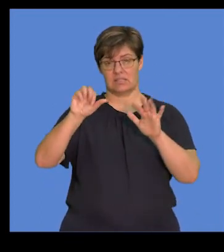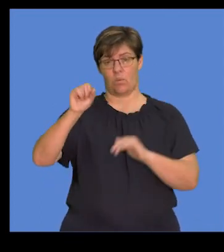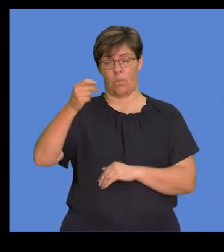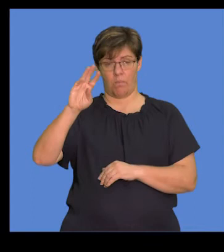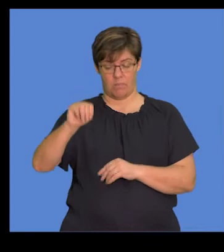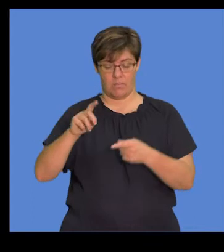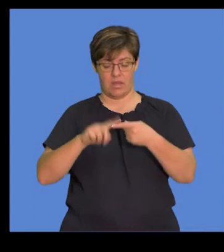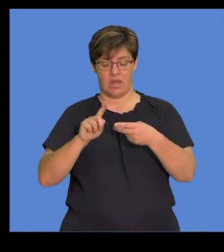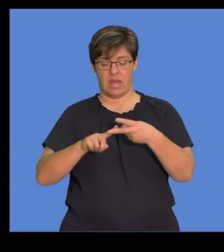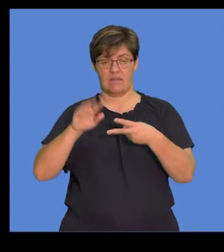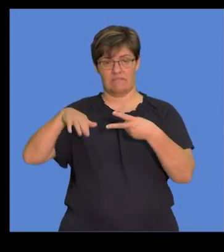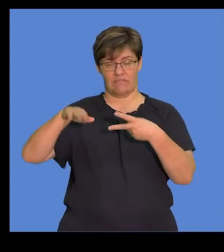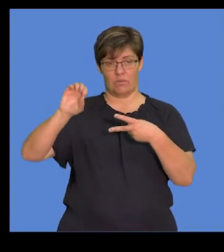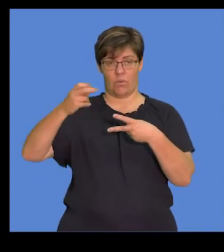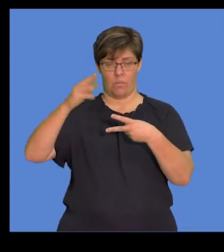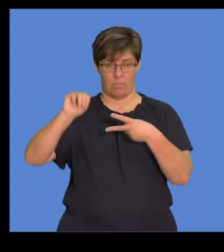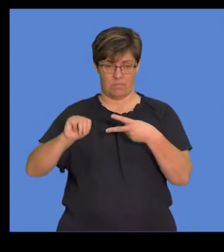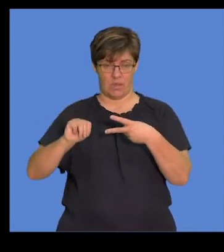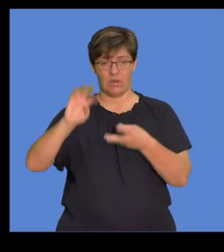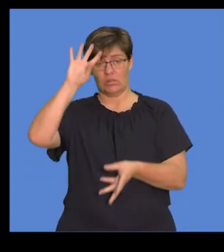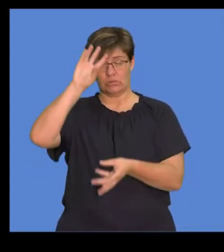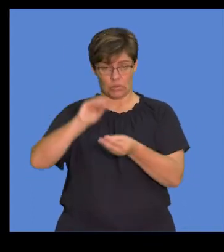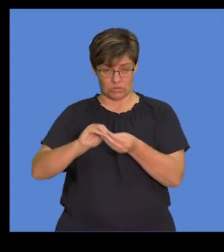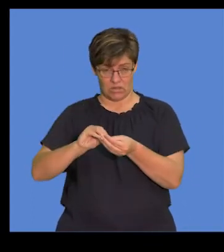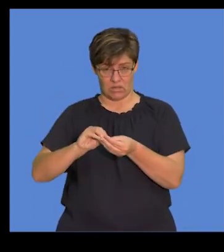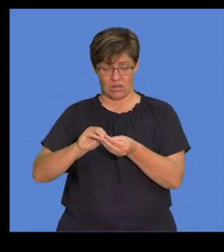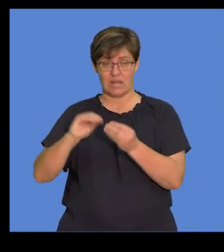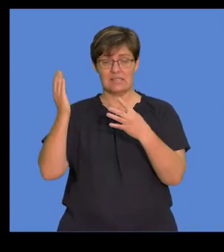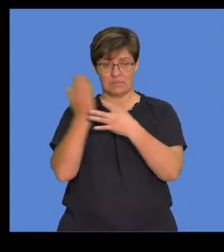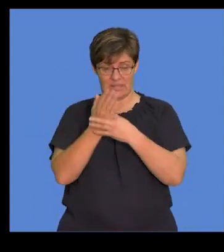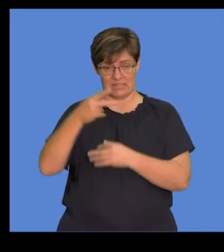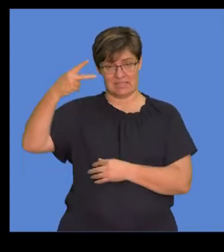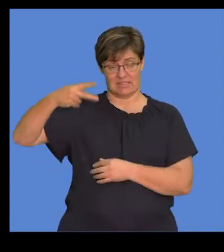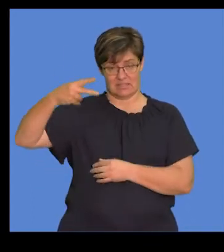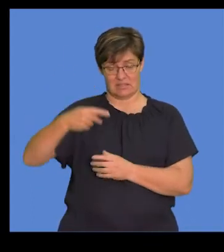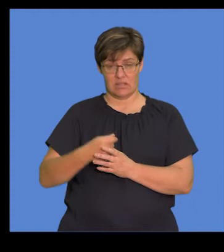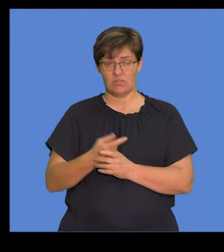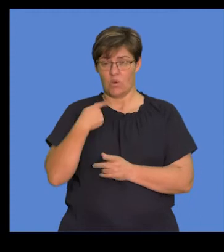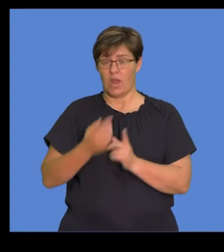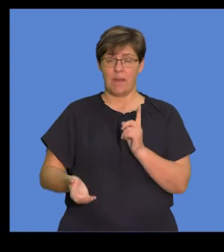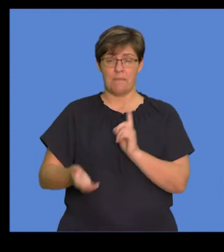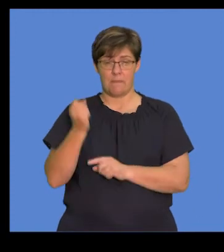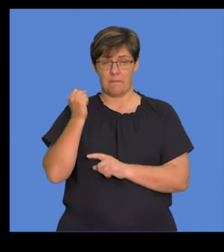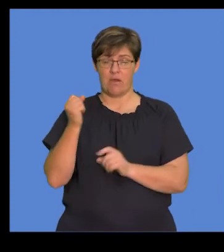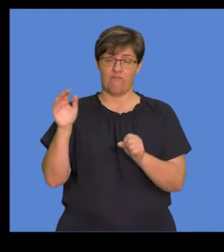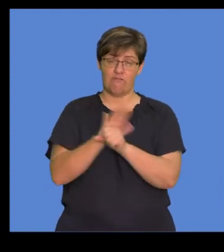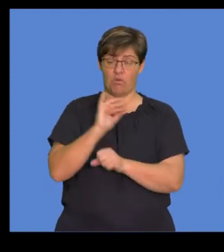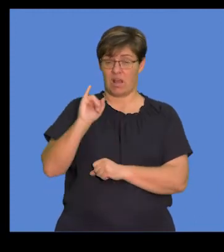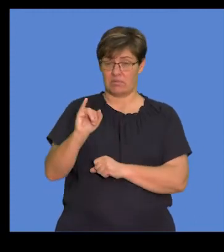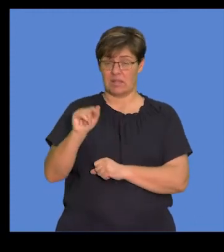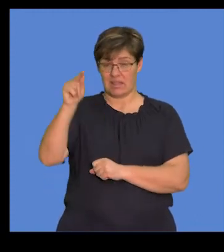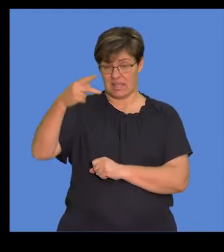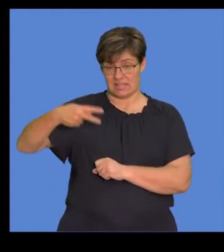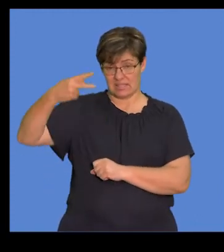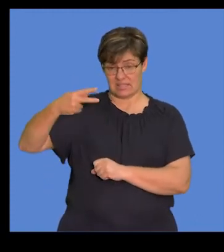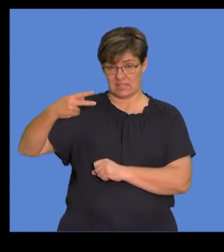and the 15 ohms, or the total current rather is split between those two. So if we can find the total current